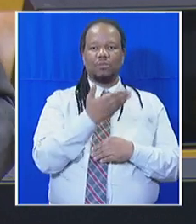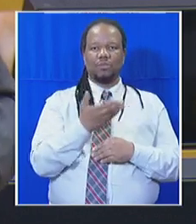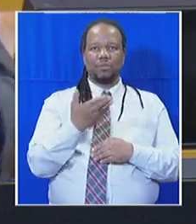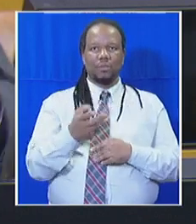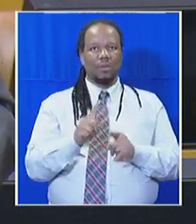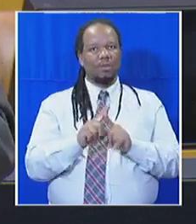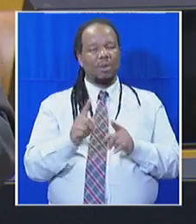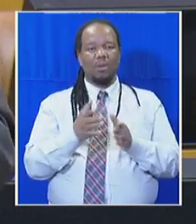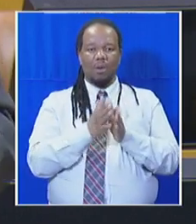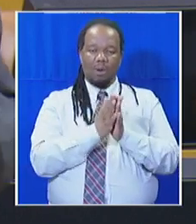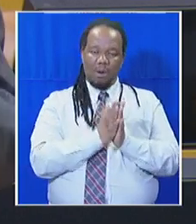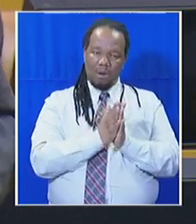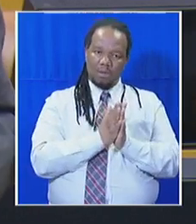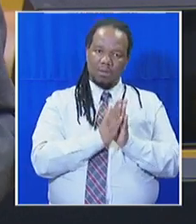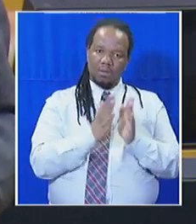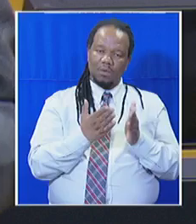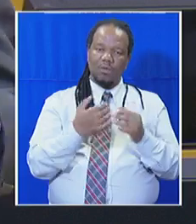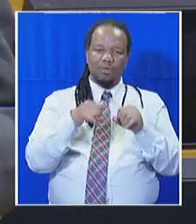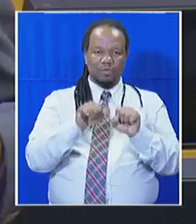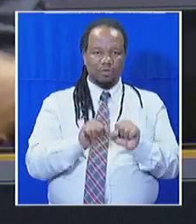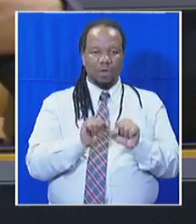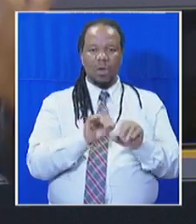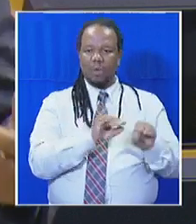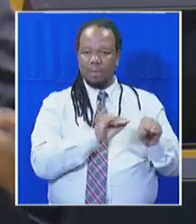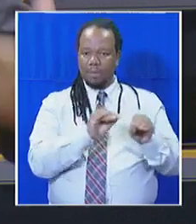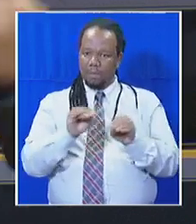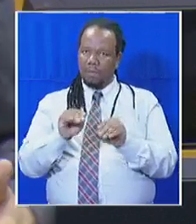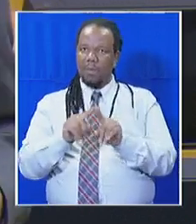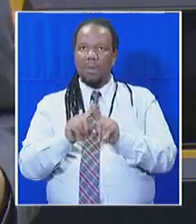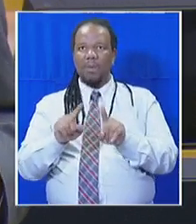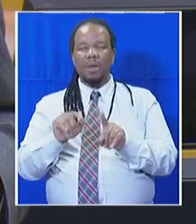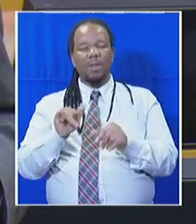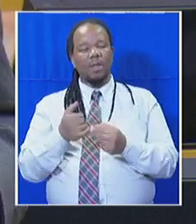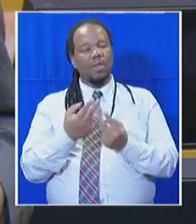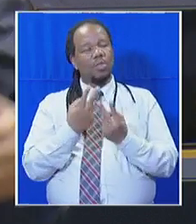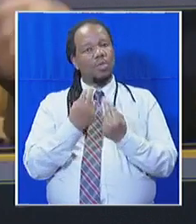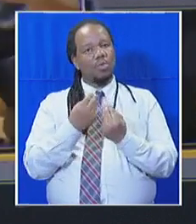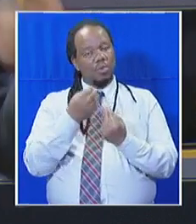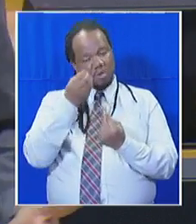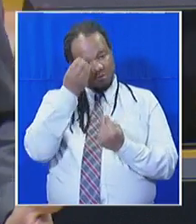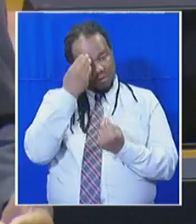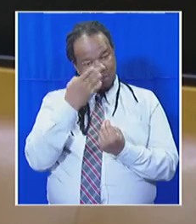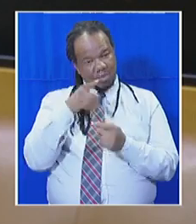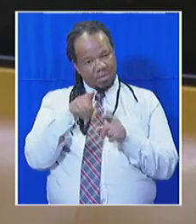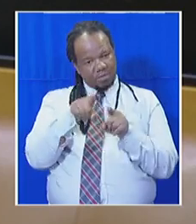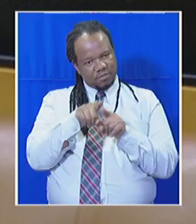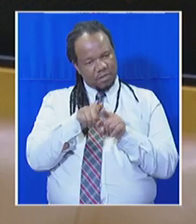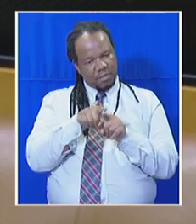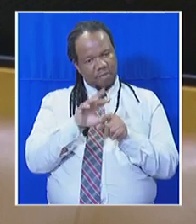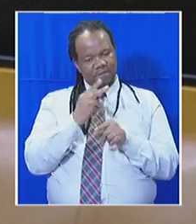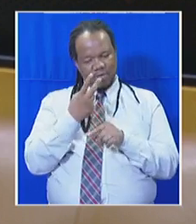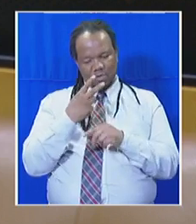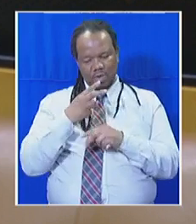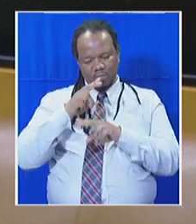for an extension came from the Chair on the basis that they have received new leads with regard to this particular matter. They have to investigate them because